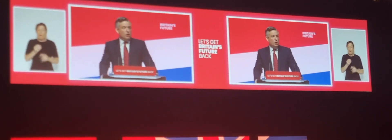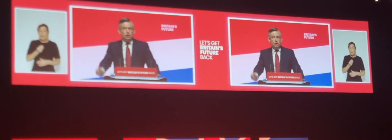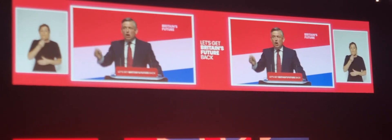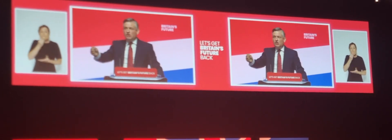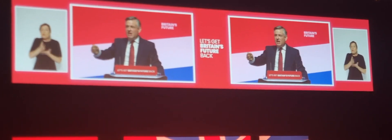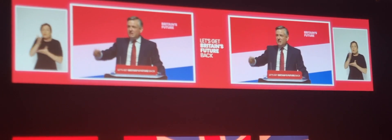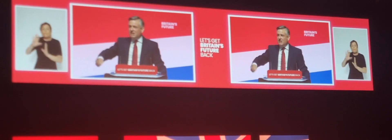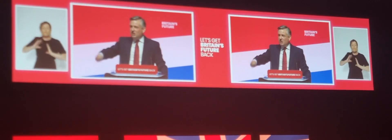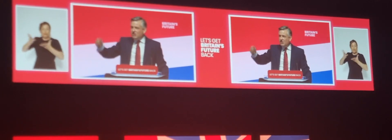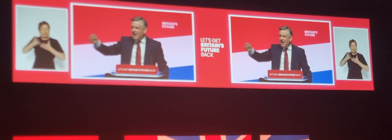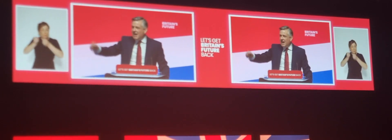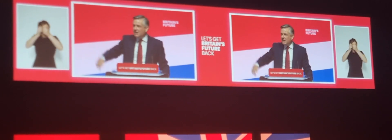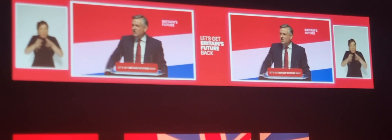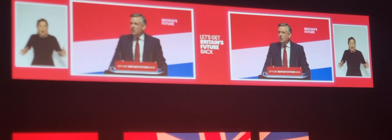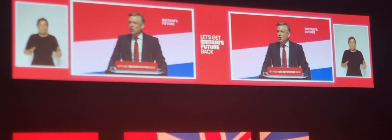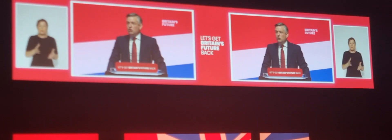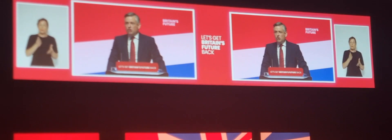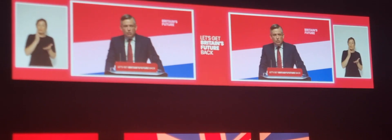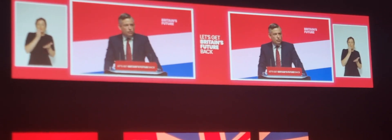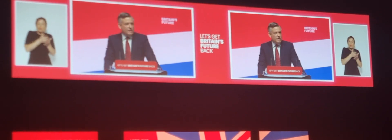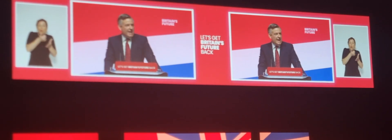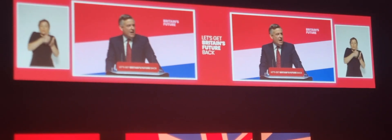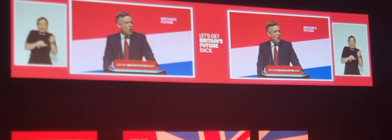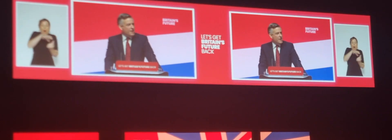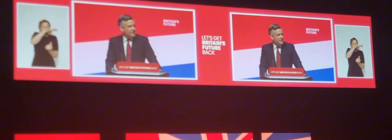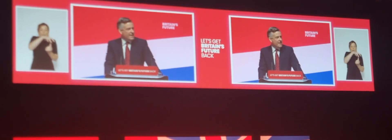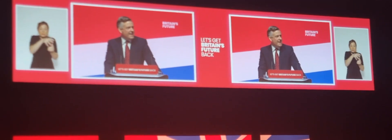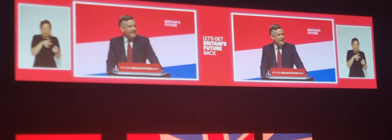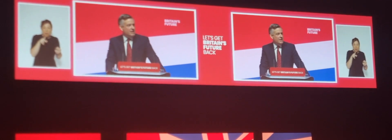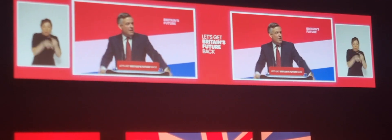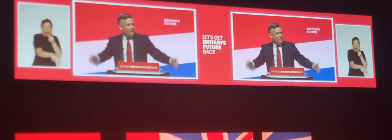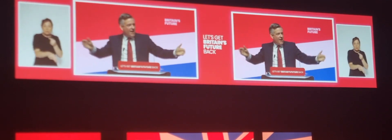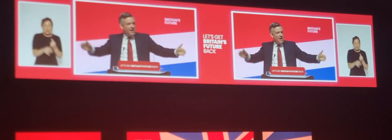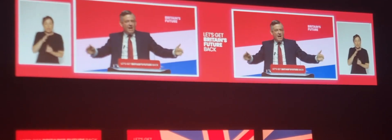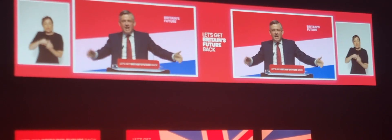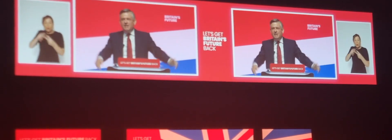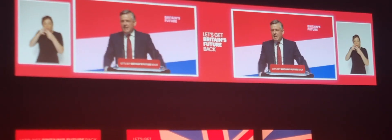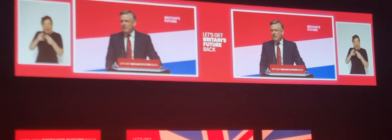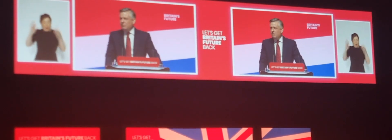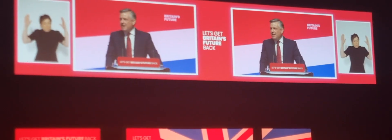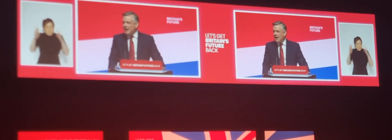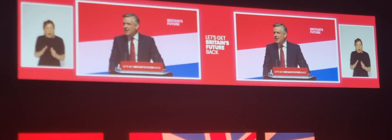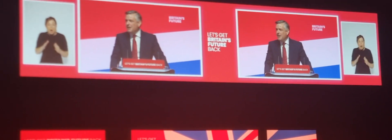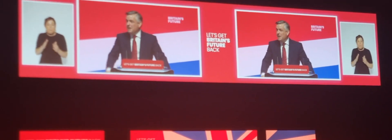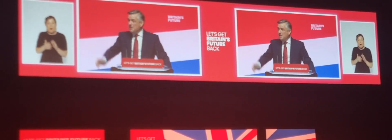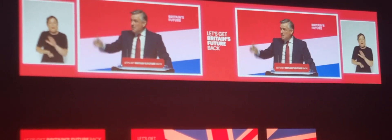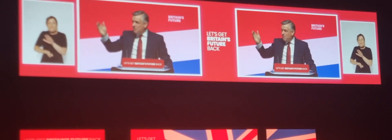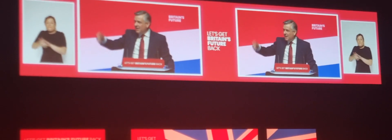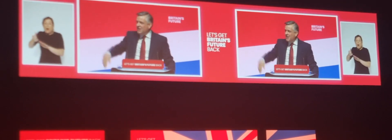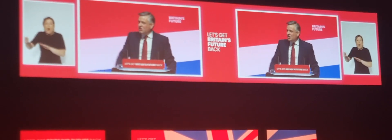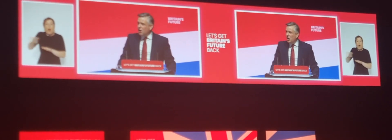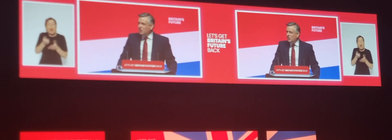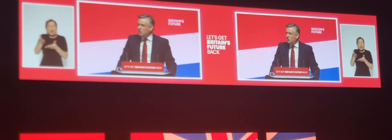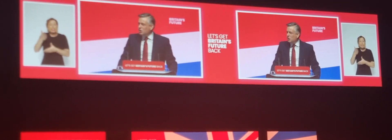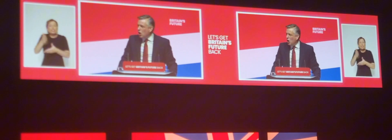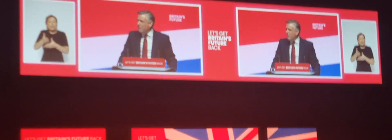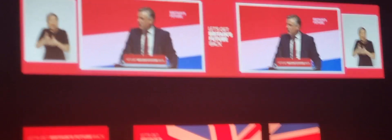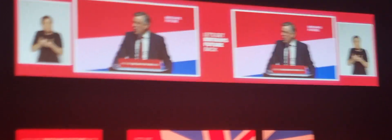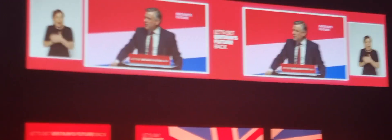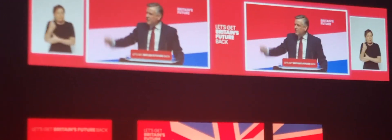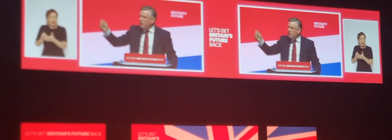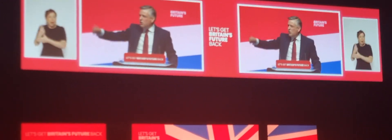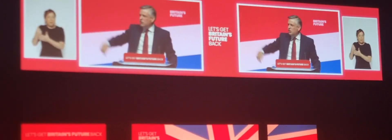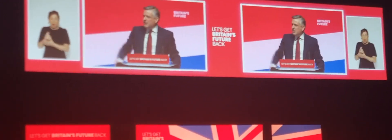use. Short staff centres axed. Social care on its knees. Fire and it rehire. Billions lost to